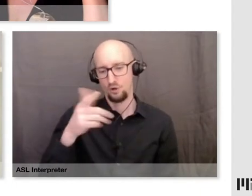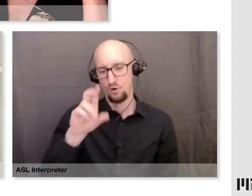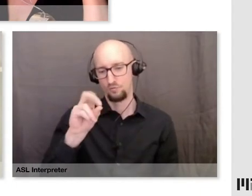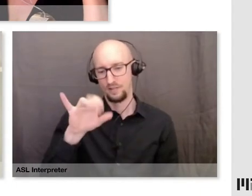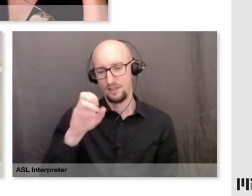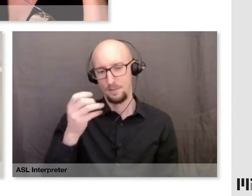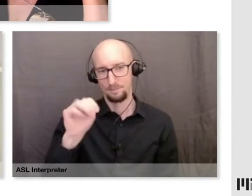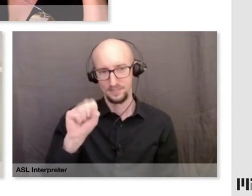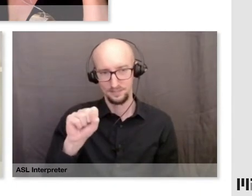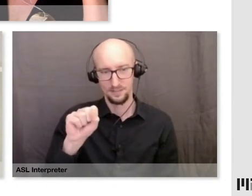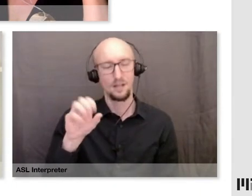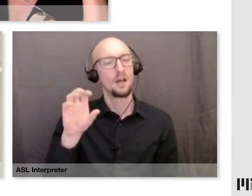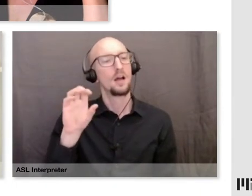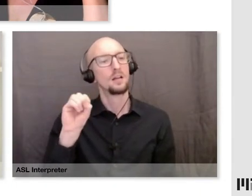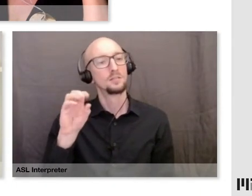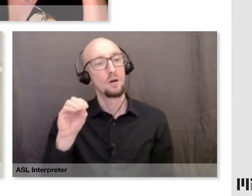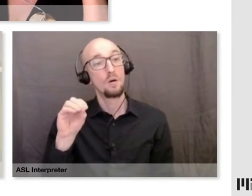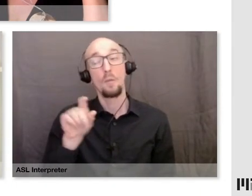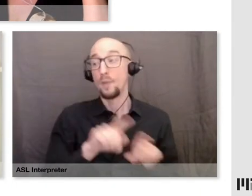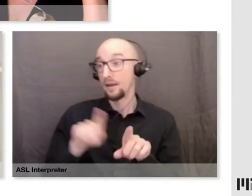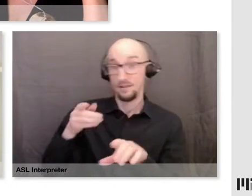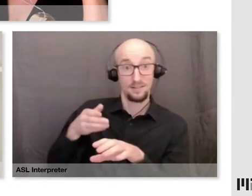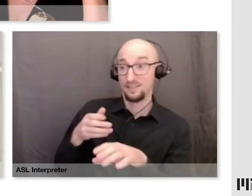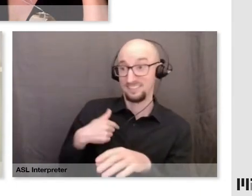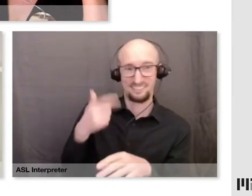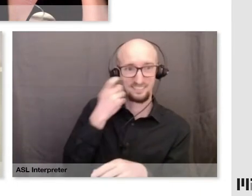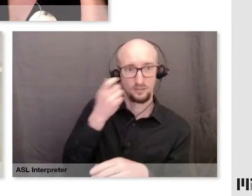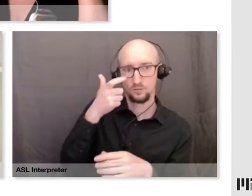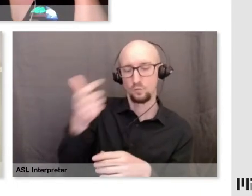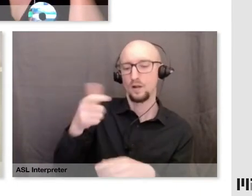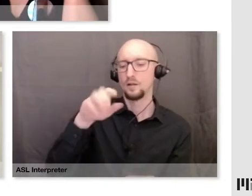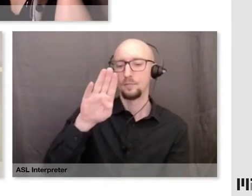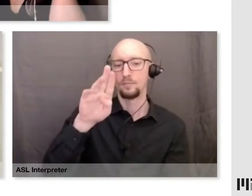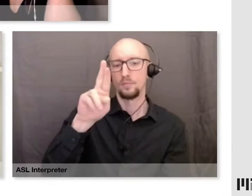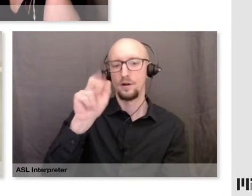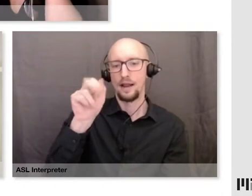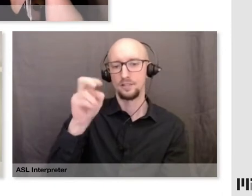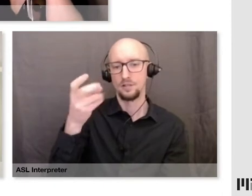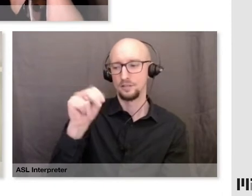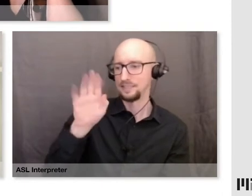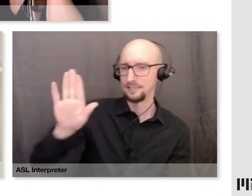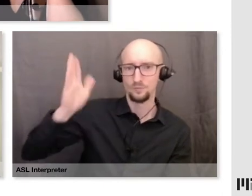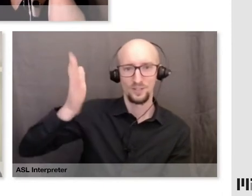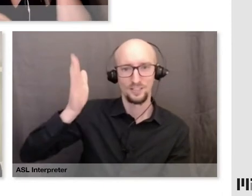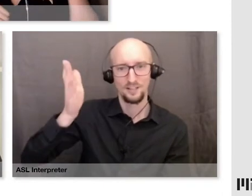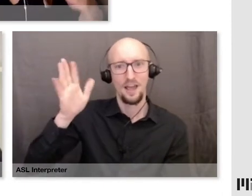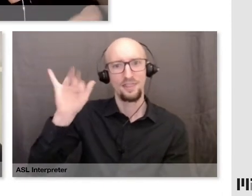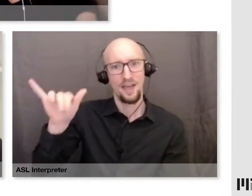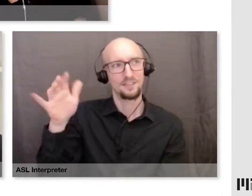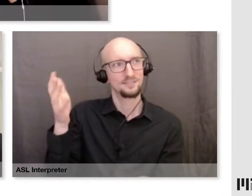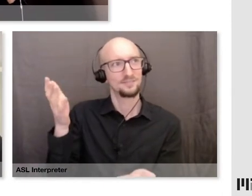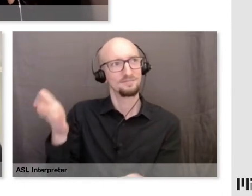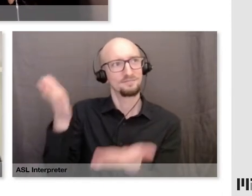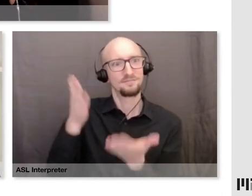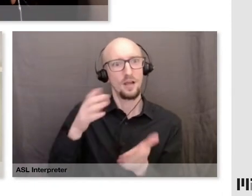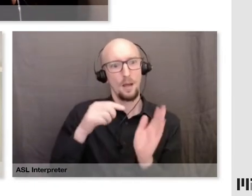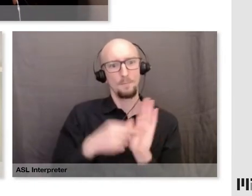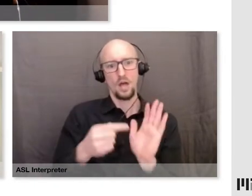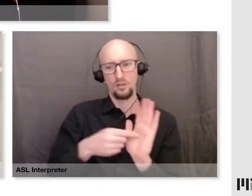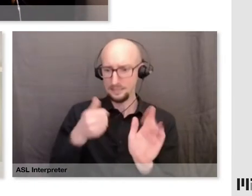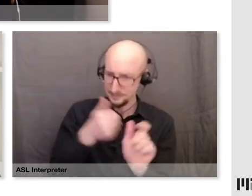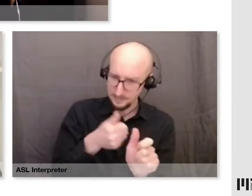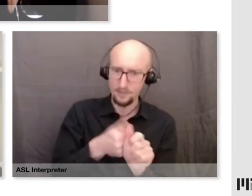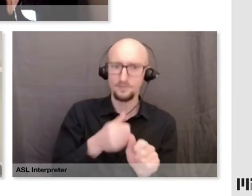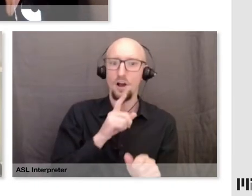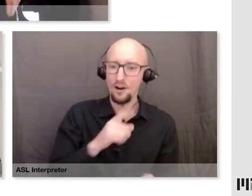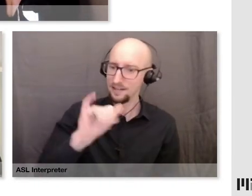But I guess after watching Brandon's presentation, which offers that models may be seen as instruments, I wondered